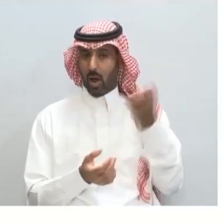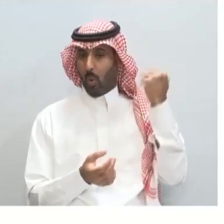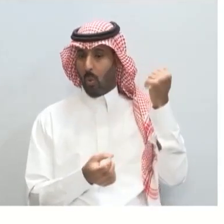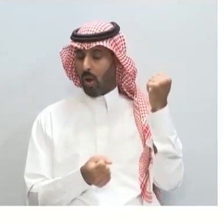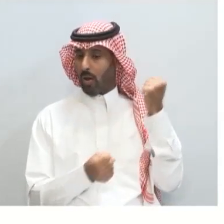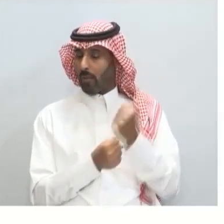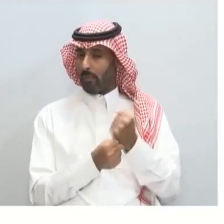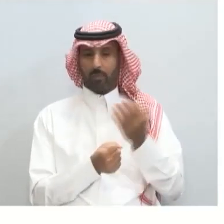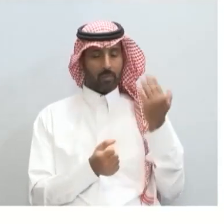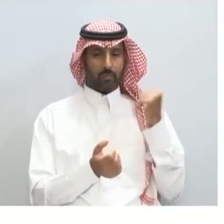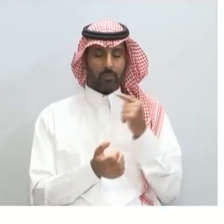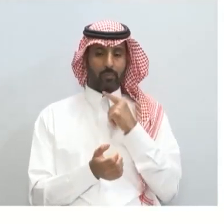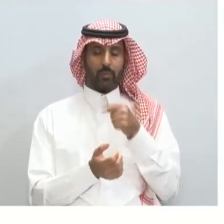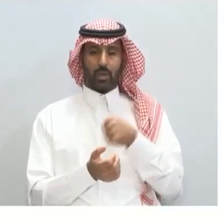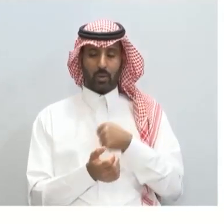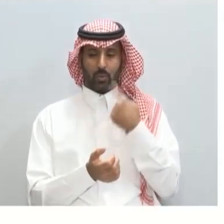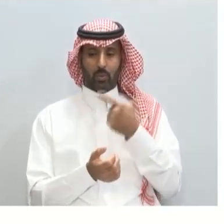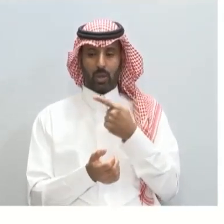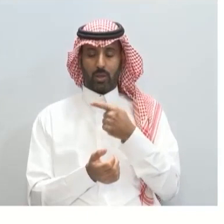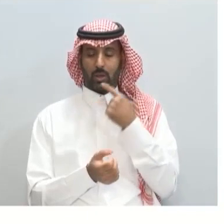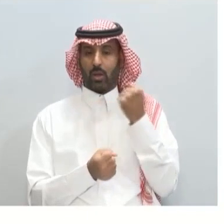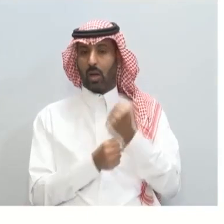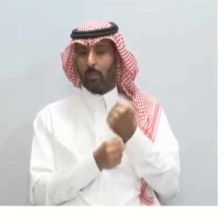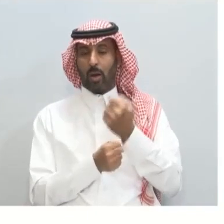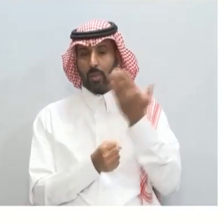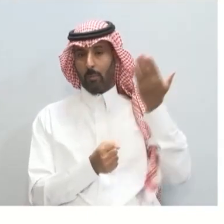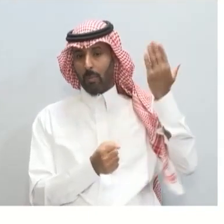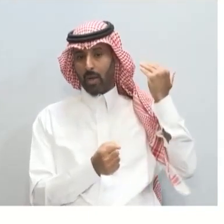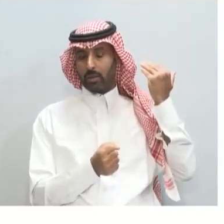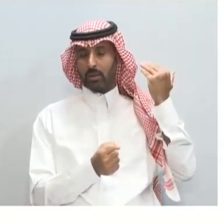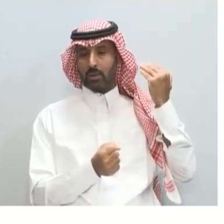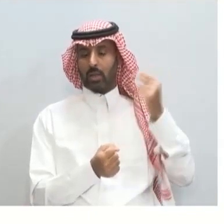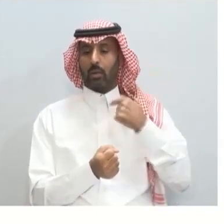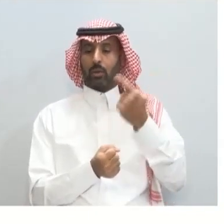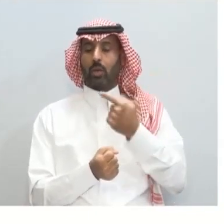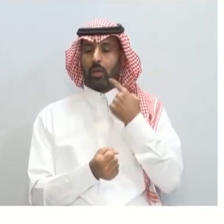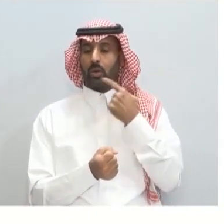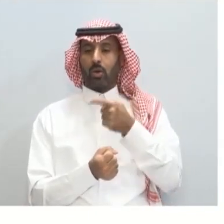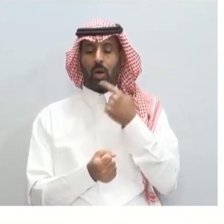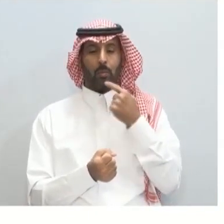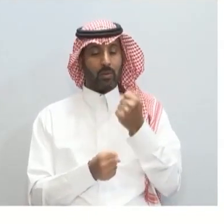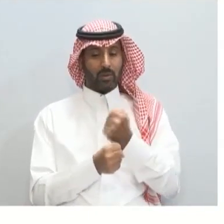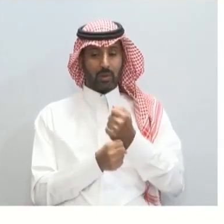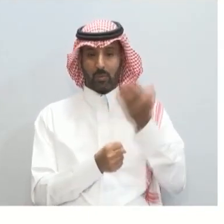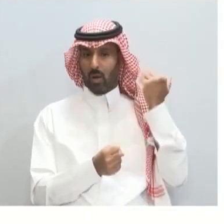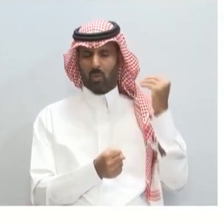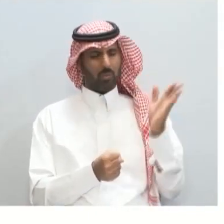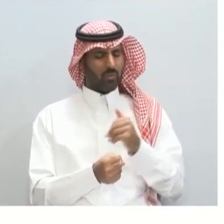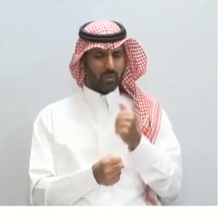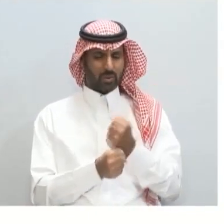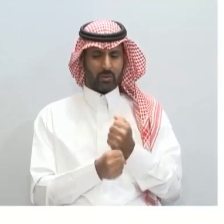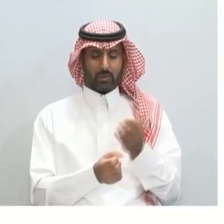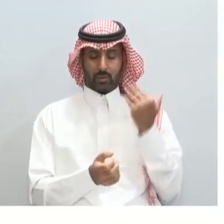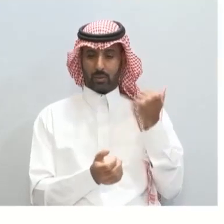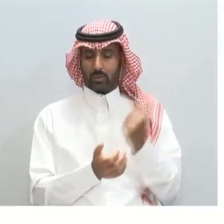past so now we're talking about the past but we're talking about things that did not happen